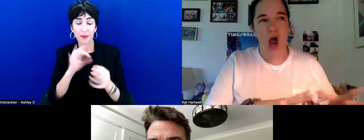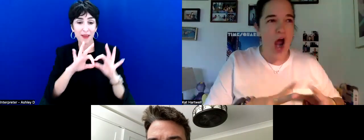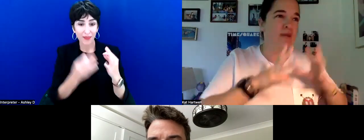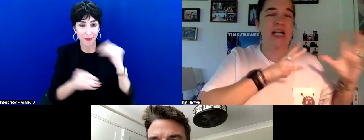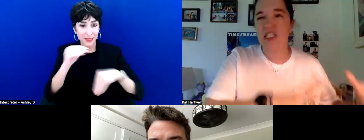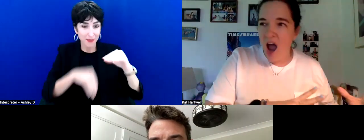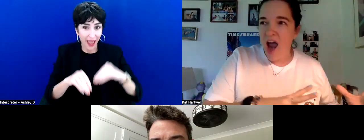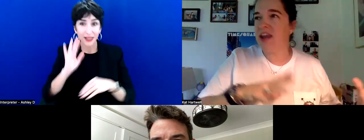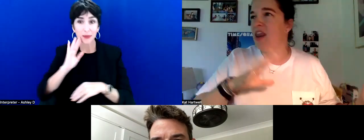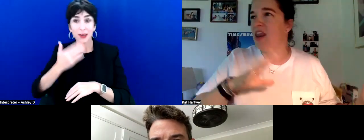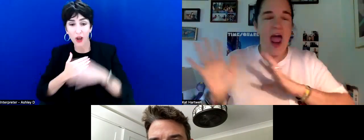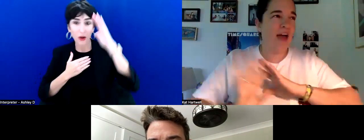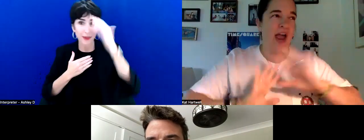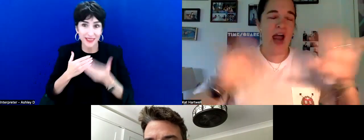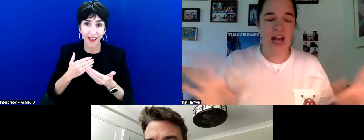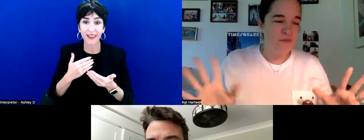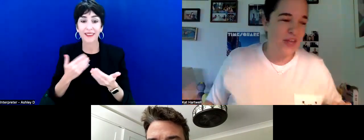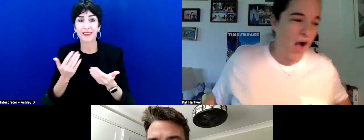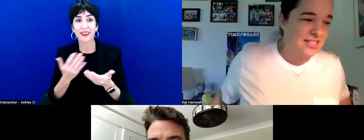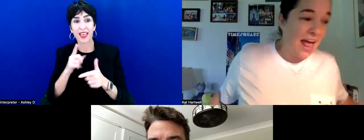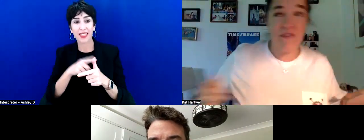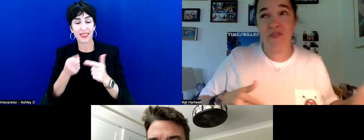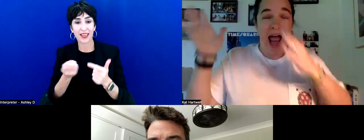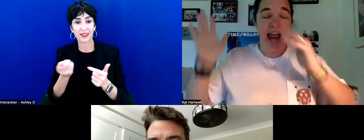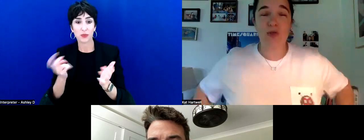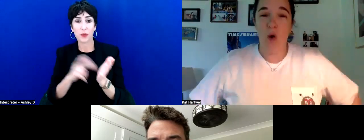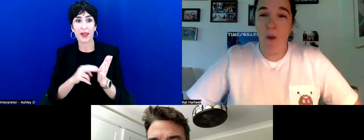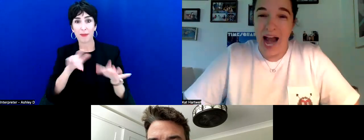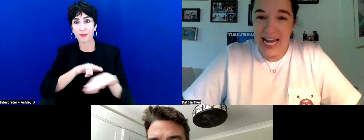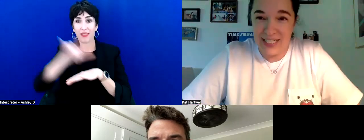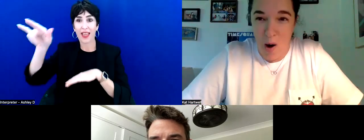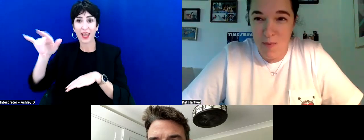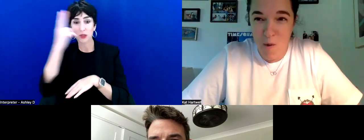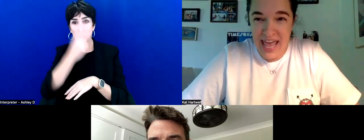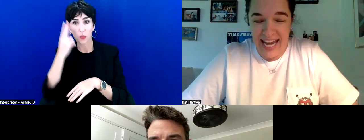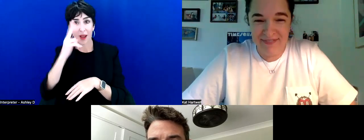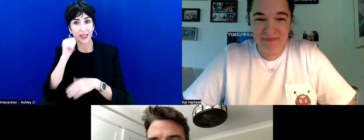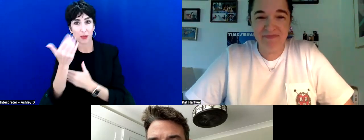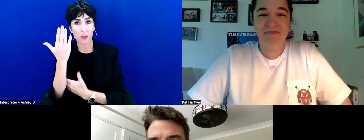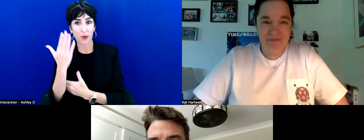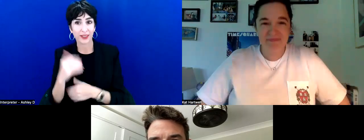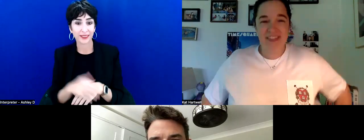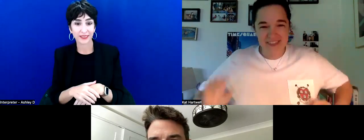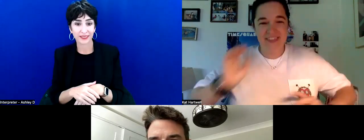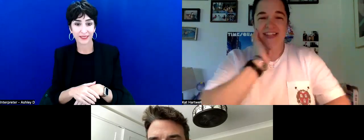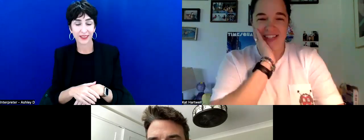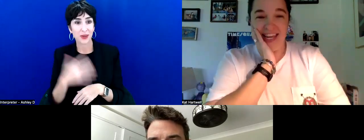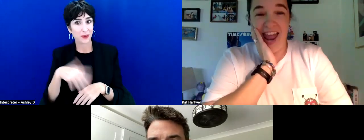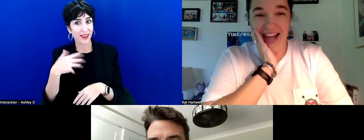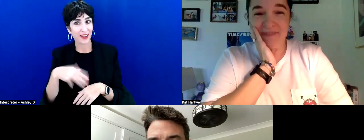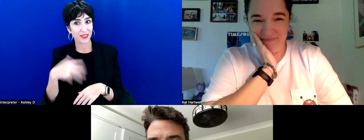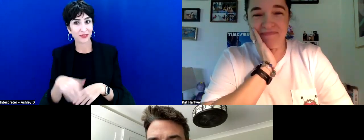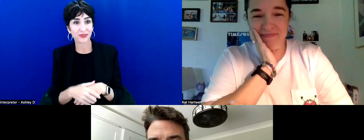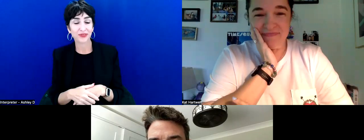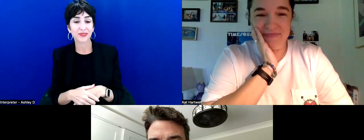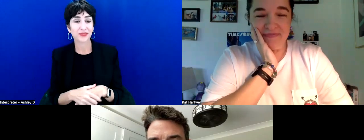packs, my daughter, my son, and then get up with the all set and then fly out to Hawaii tomorrow morning. Oh, wow.